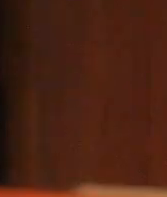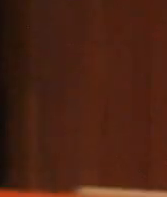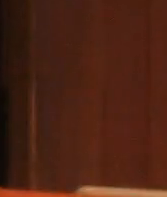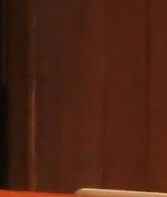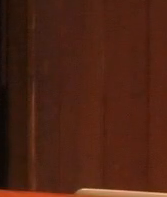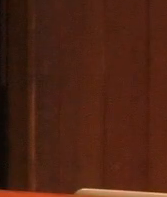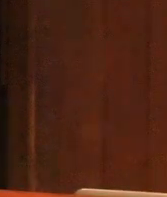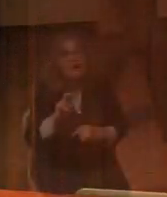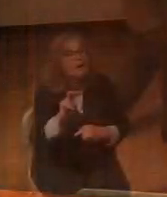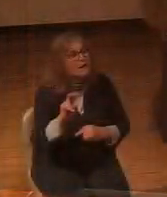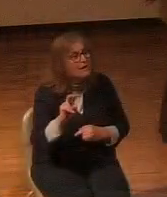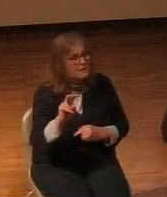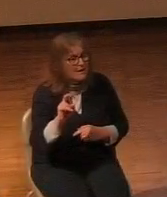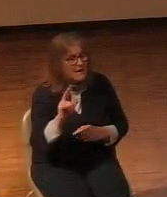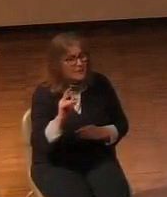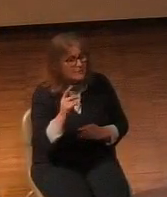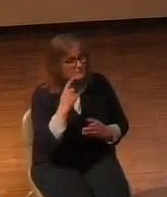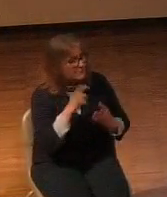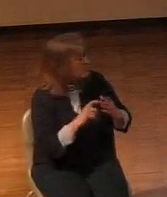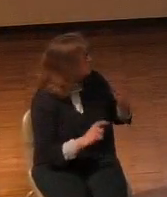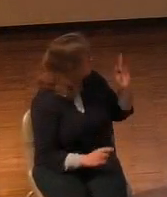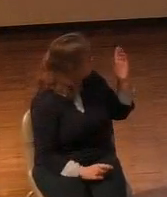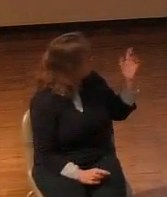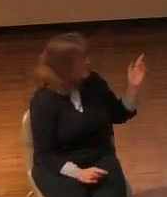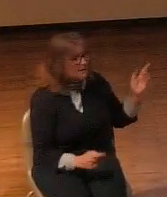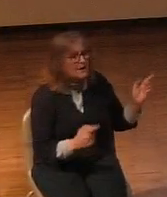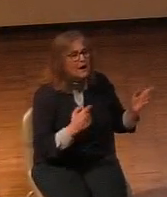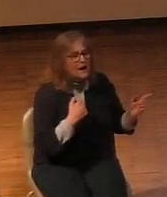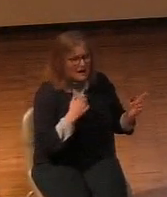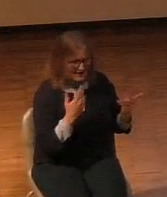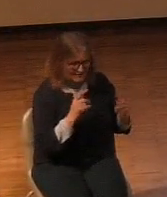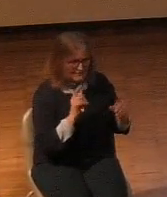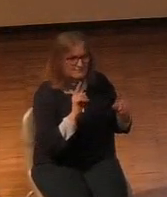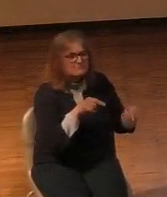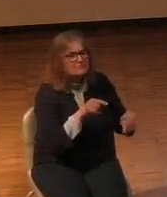concerned, I do want to point out that I have been to the Octavia,